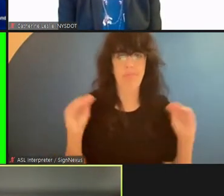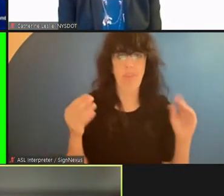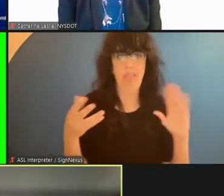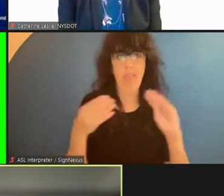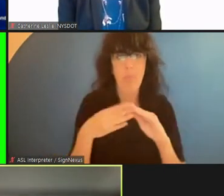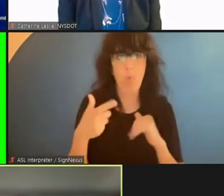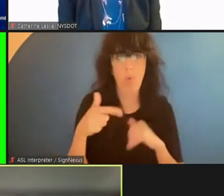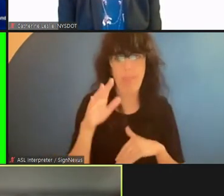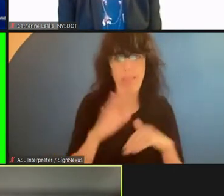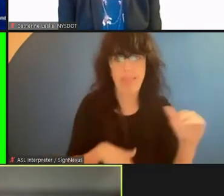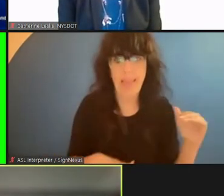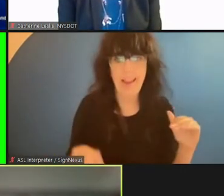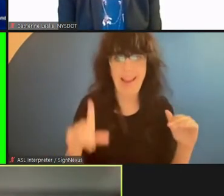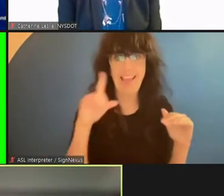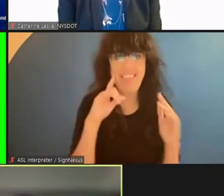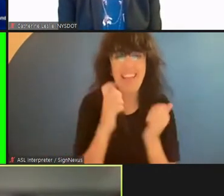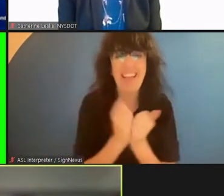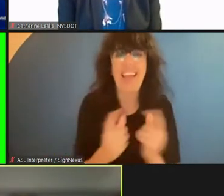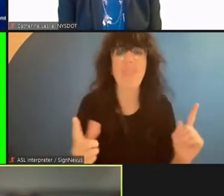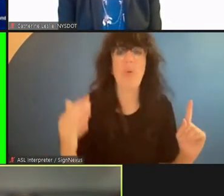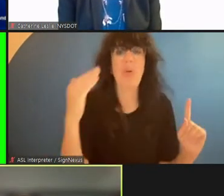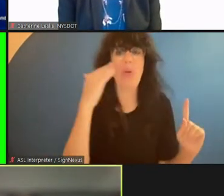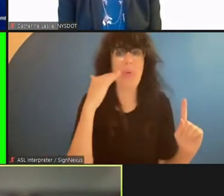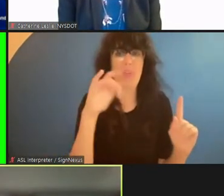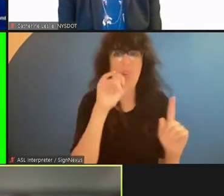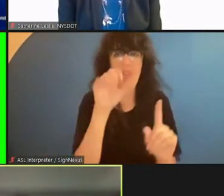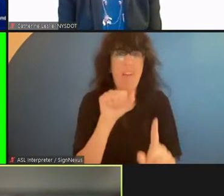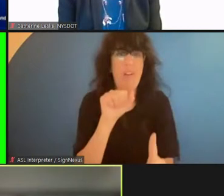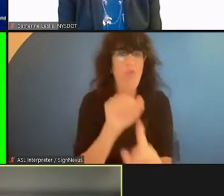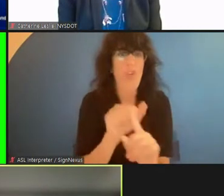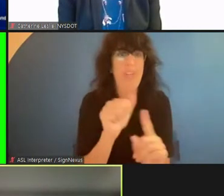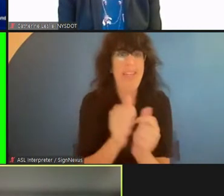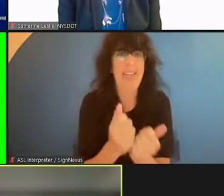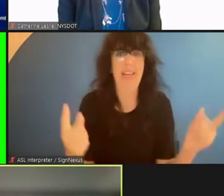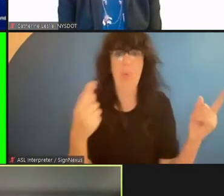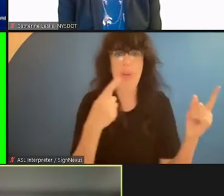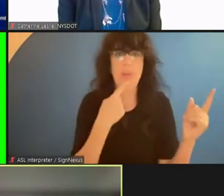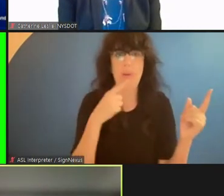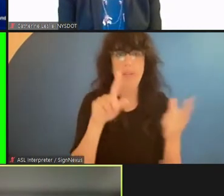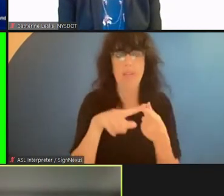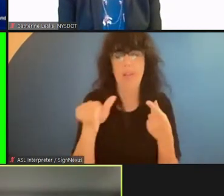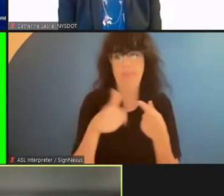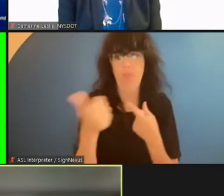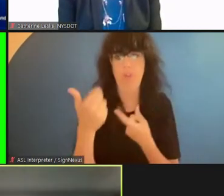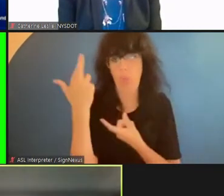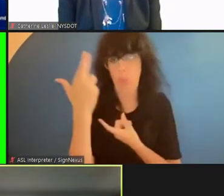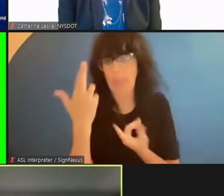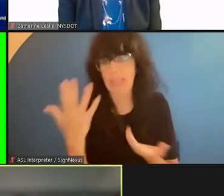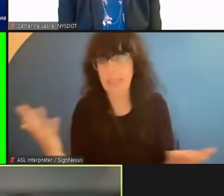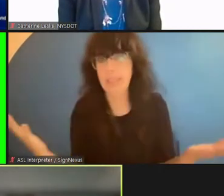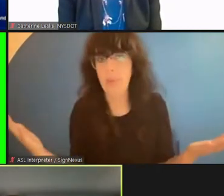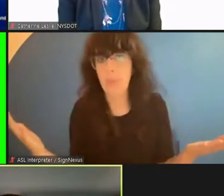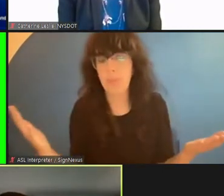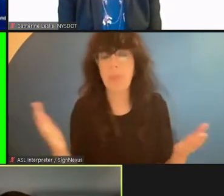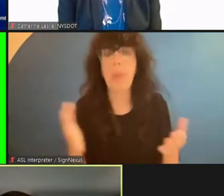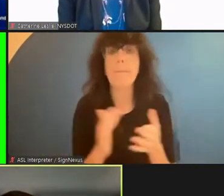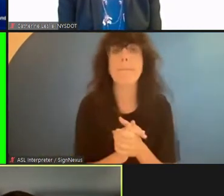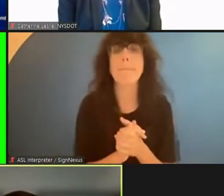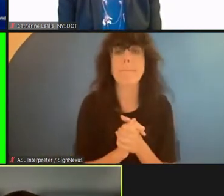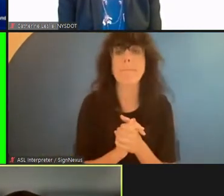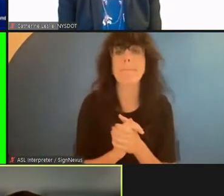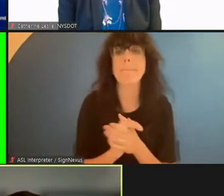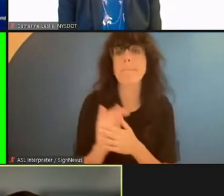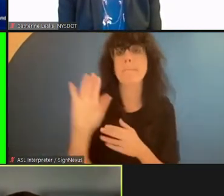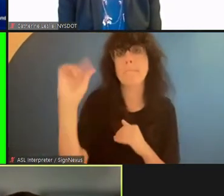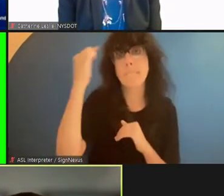and i think everybody knows that and you're not fooling anybody but saying it's otherwise but it seems to be as as the governor